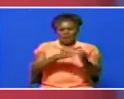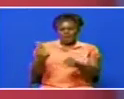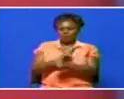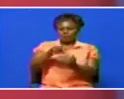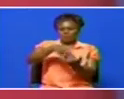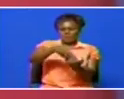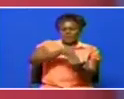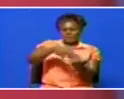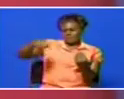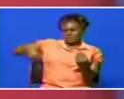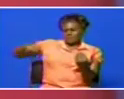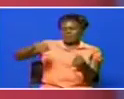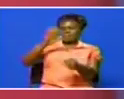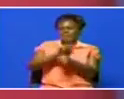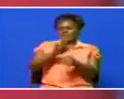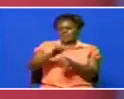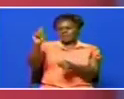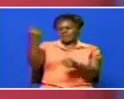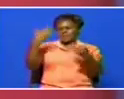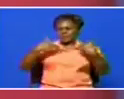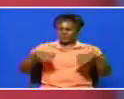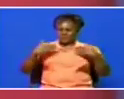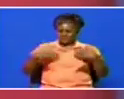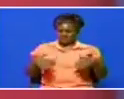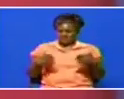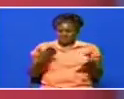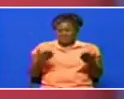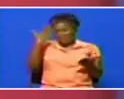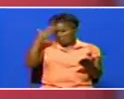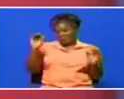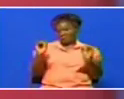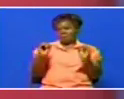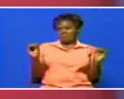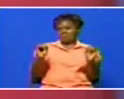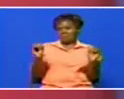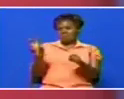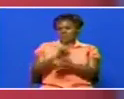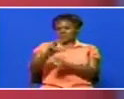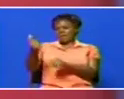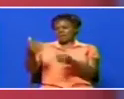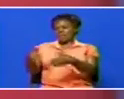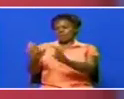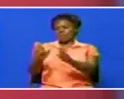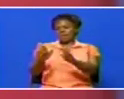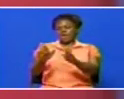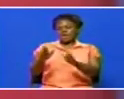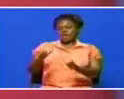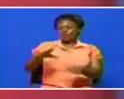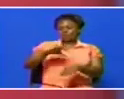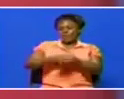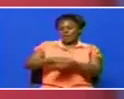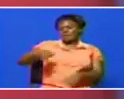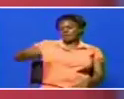plastic bags in Kenya, a majority of Kenyans might just be caught unawares as they're still looking for alternative means of coping with the